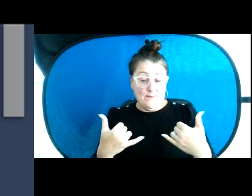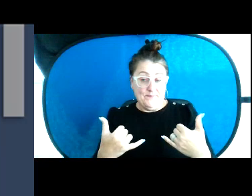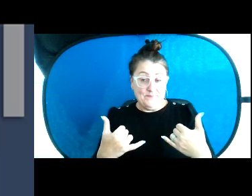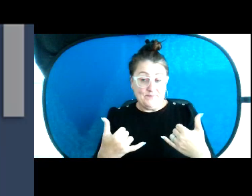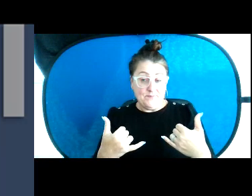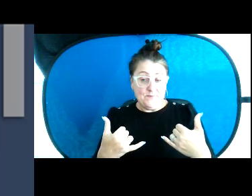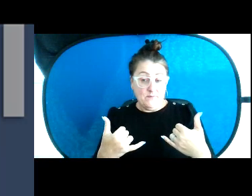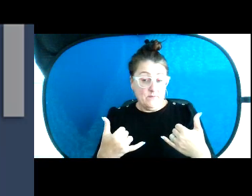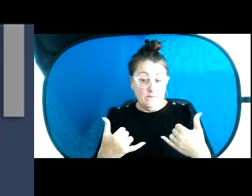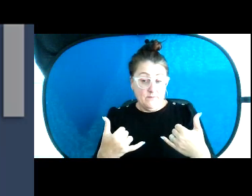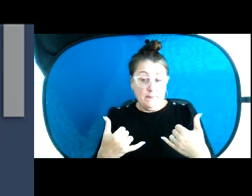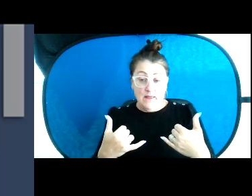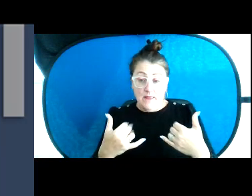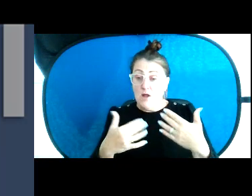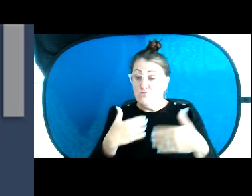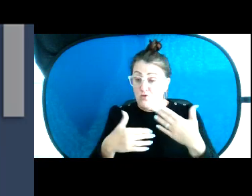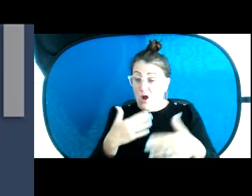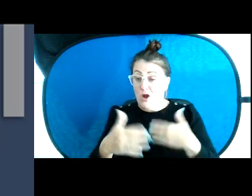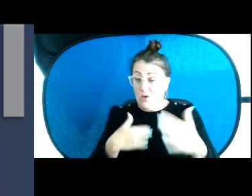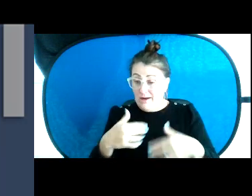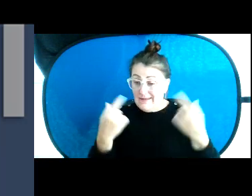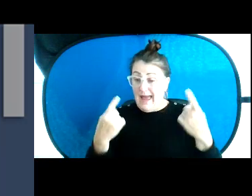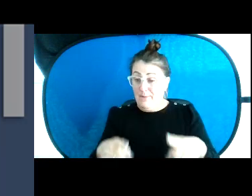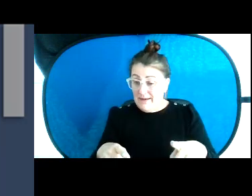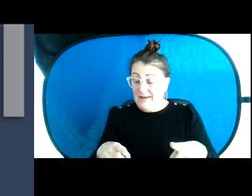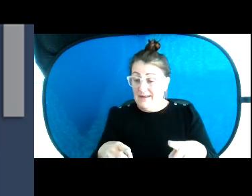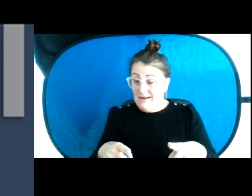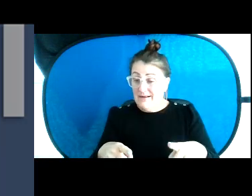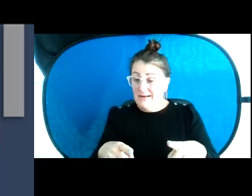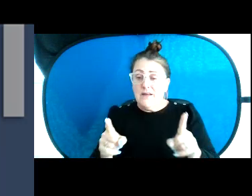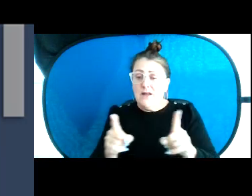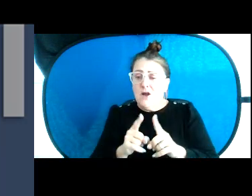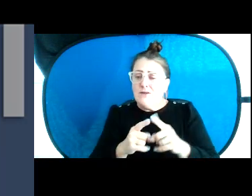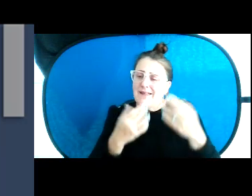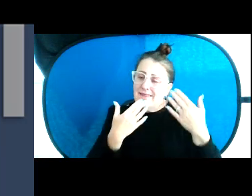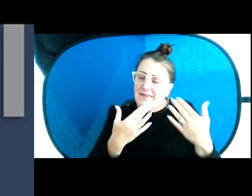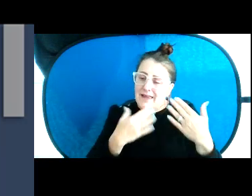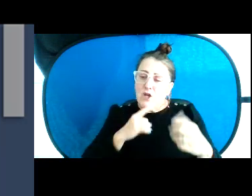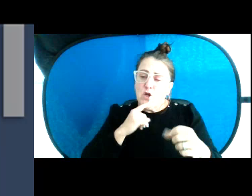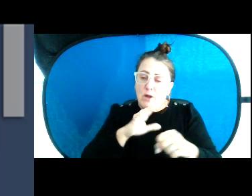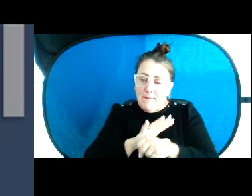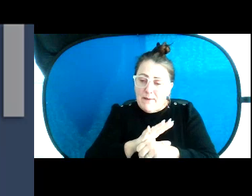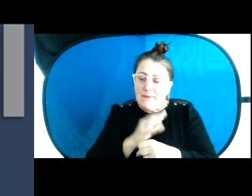the progress being made with that project. But also want to thank you and your commitment to safety.